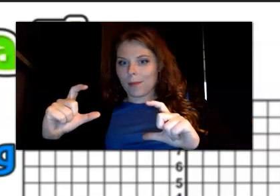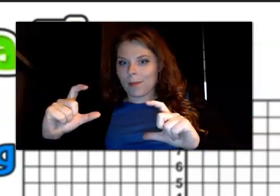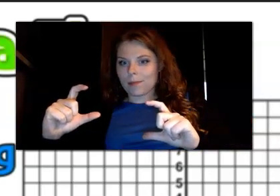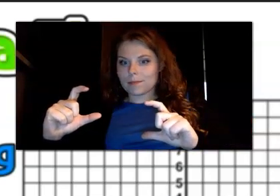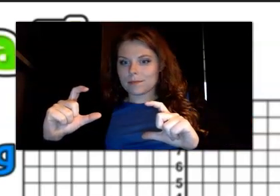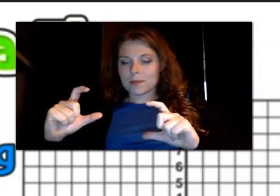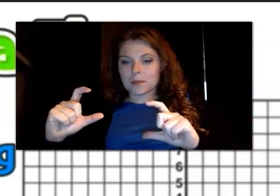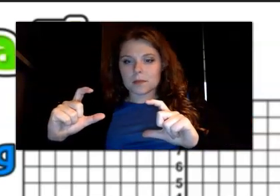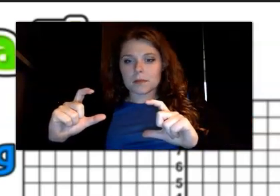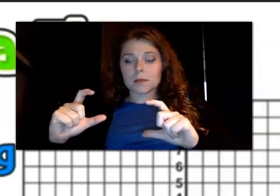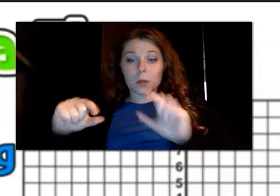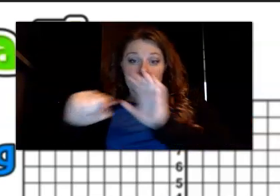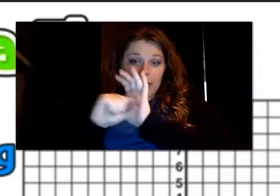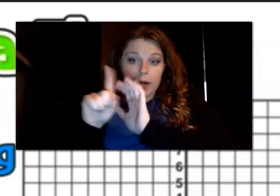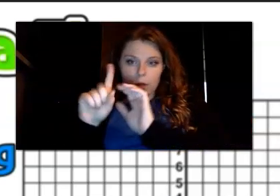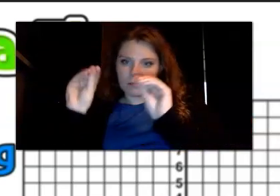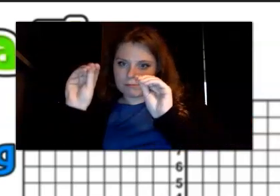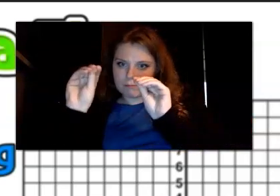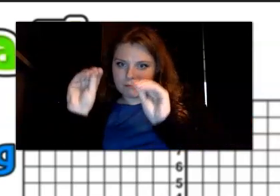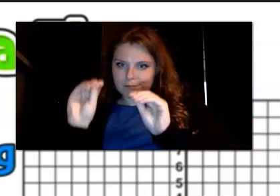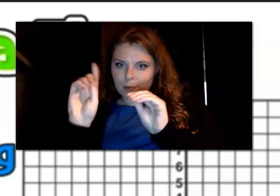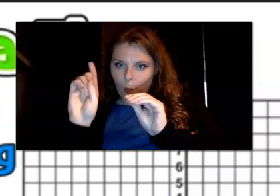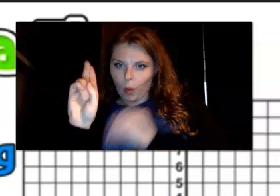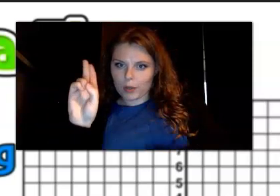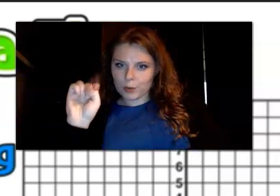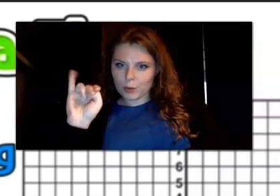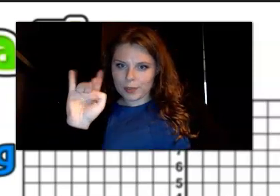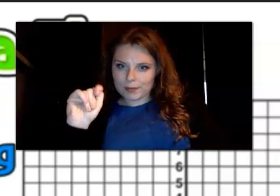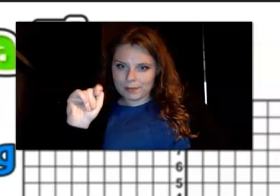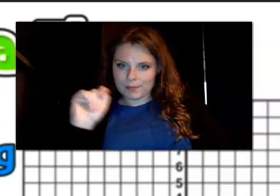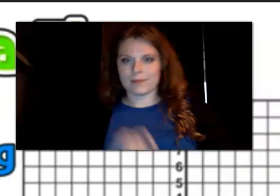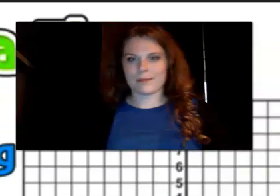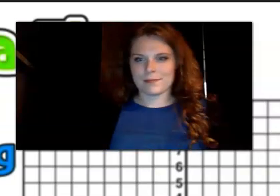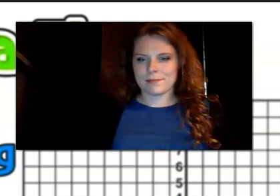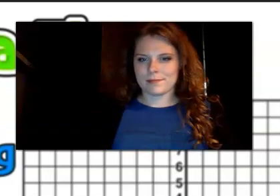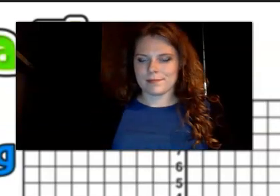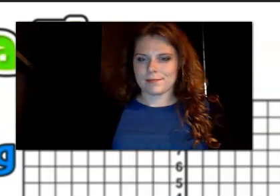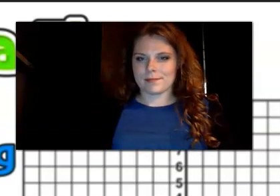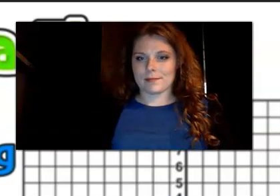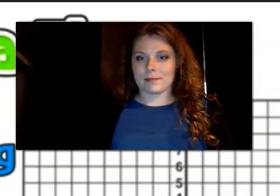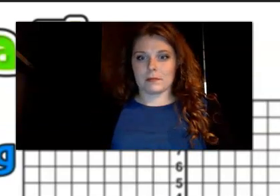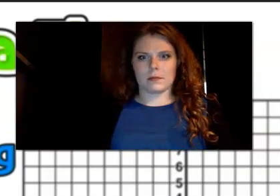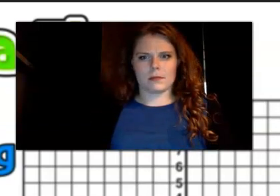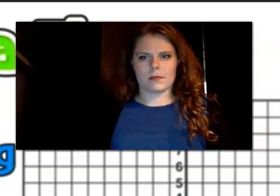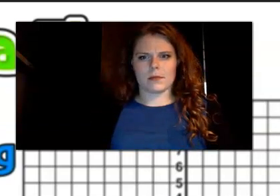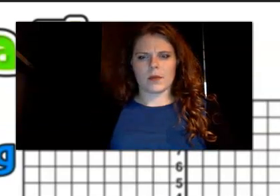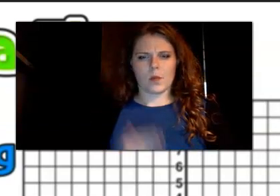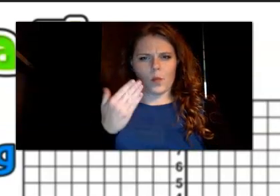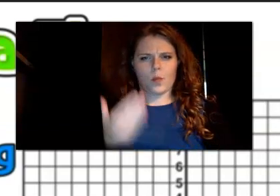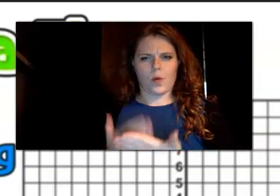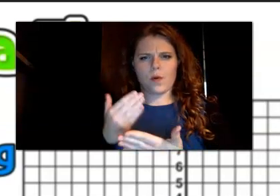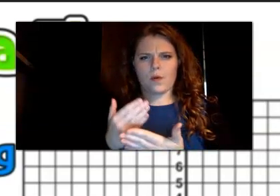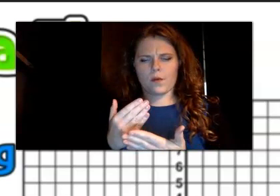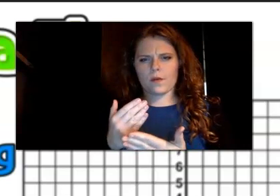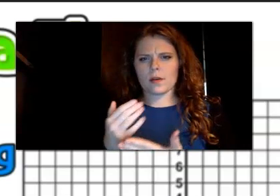On the graph, -1 means to move down vertically 1 unit along the y-axis. Now to verify the coordinates of E